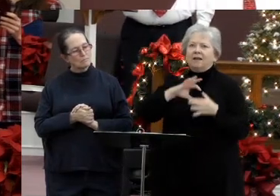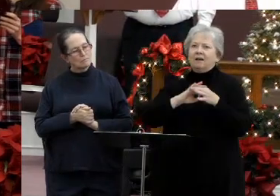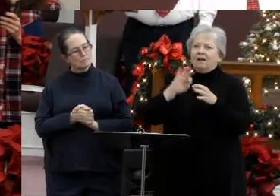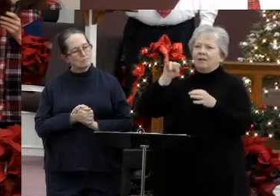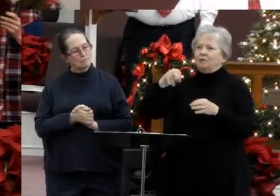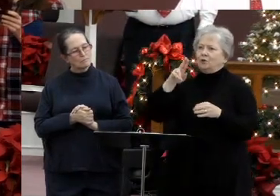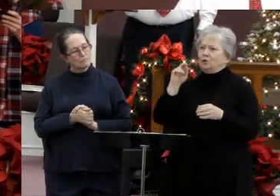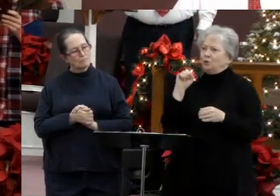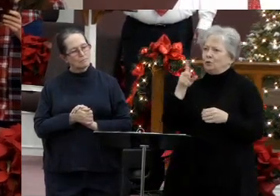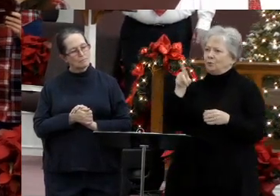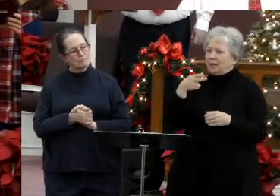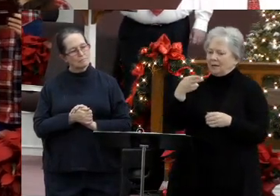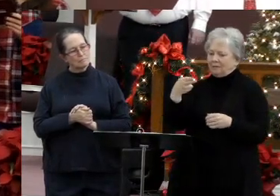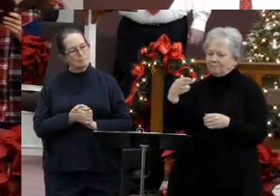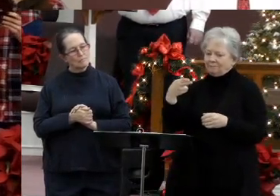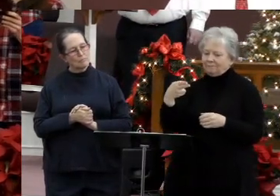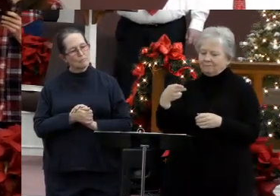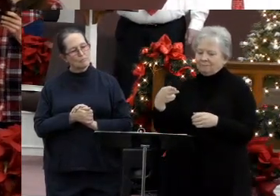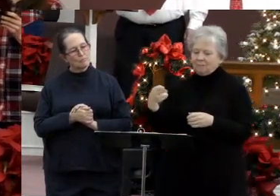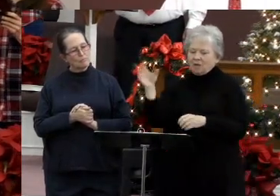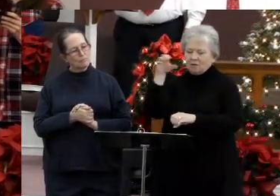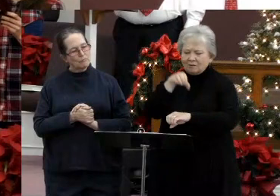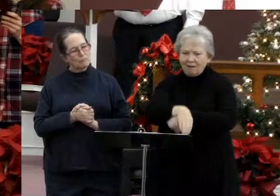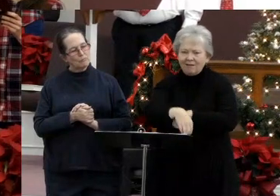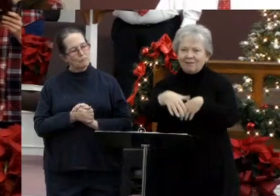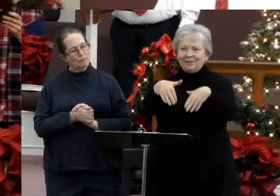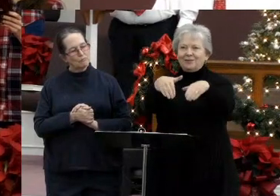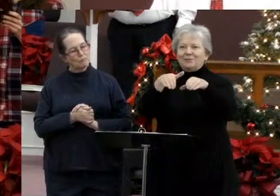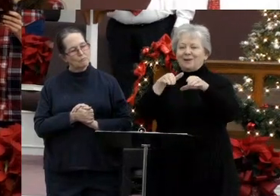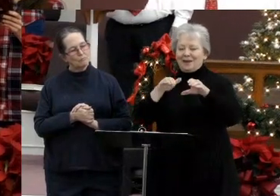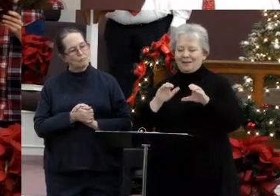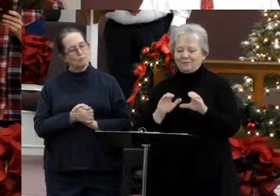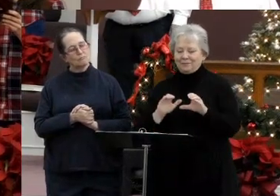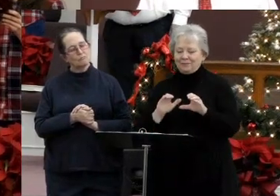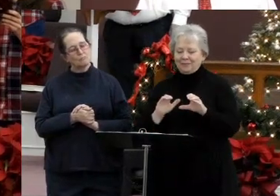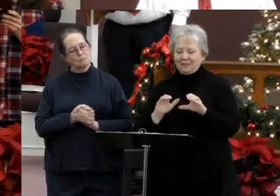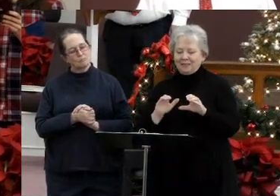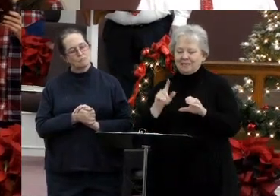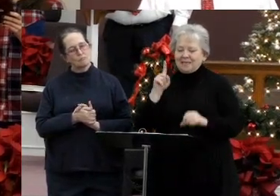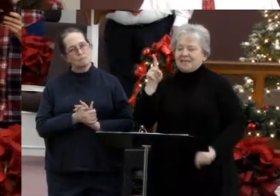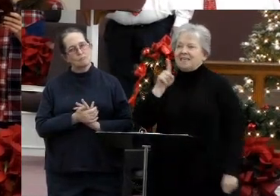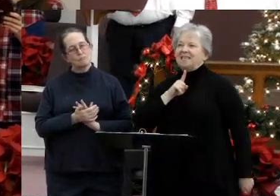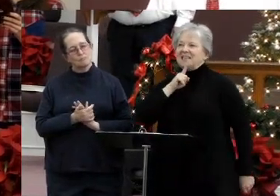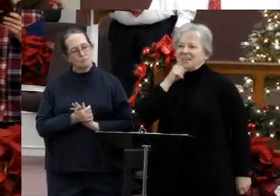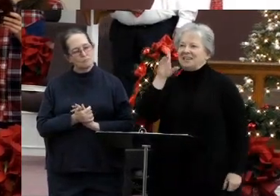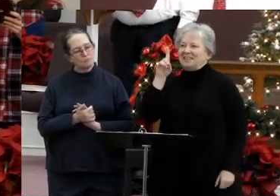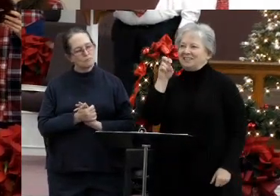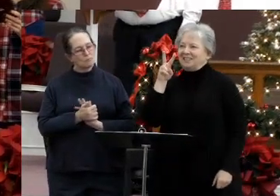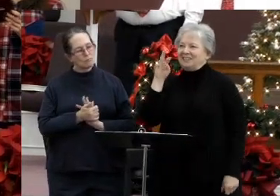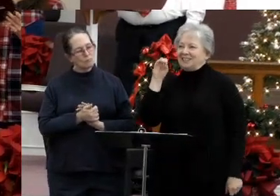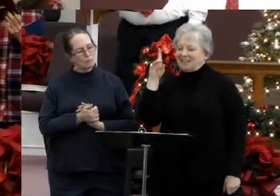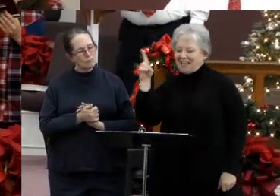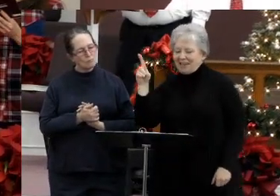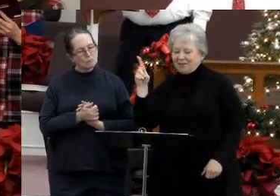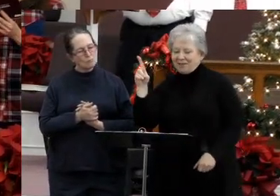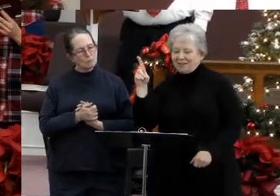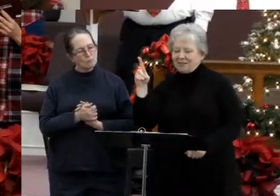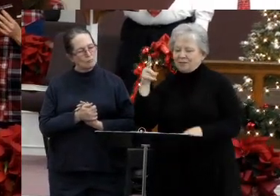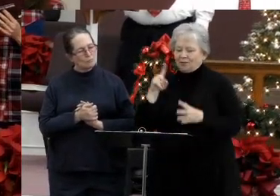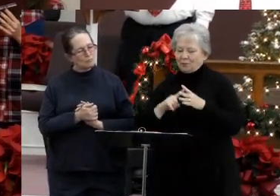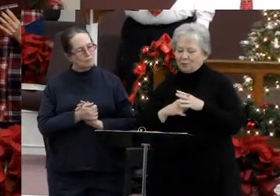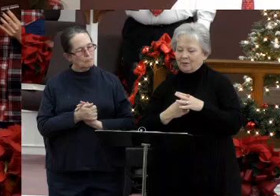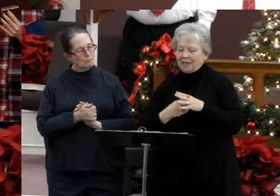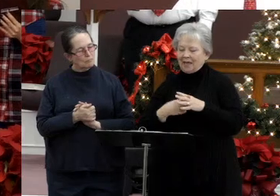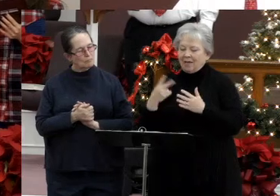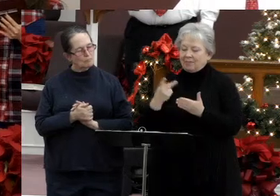Judah, who conquered the grave, he is David's root and the Lamb who died